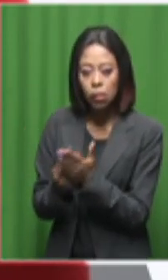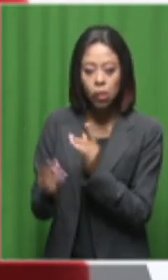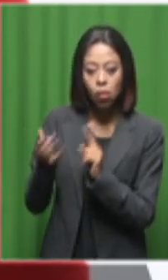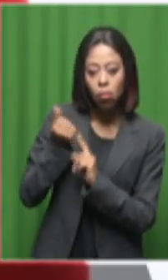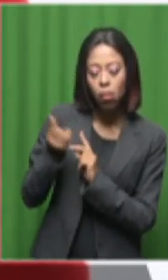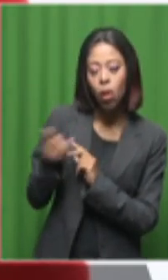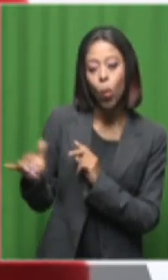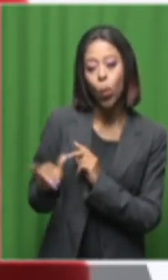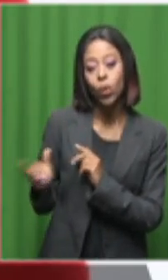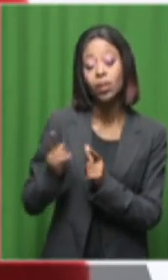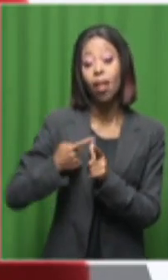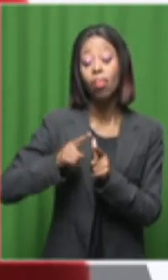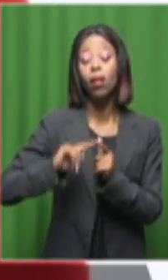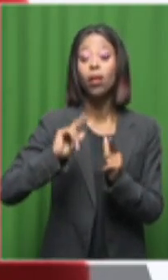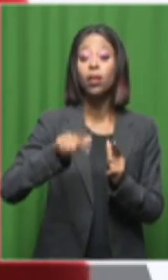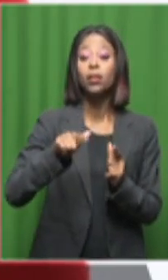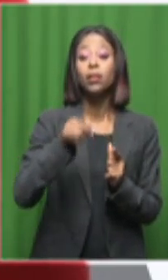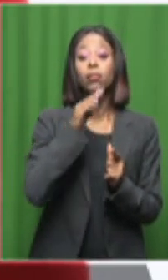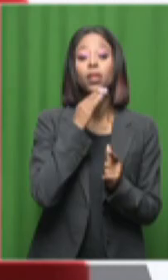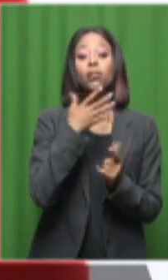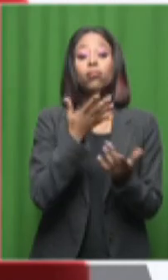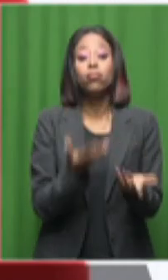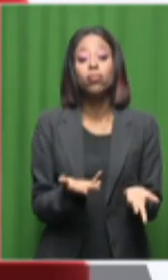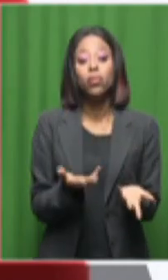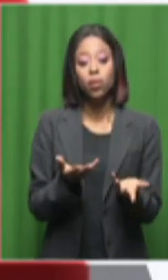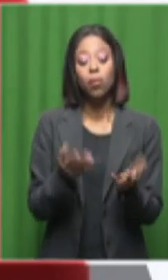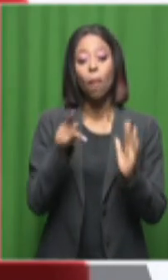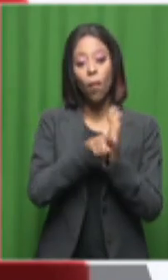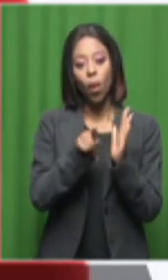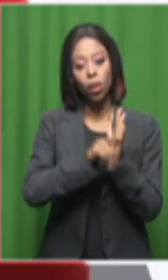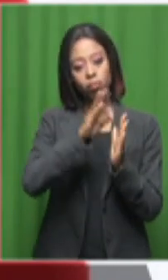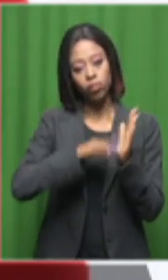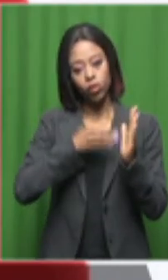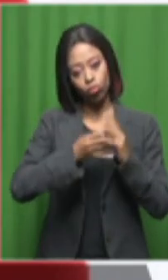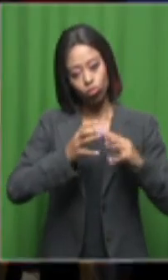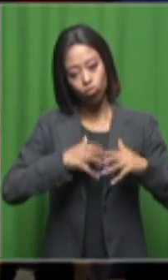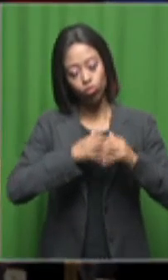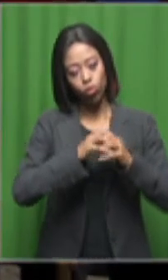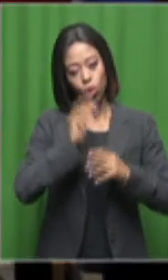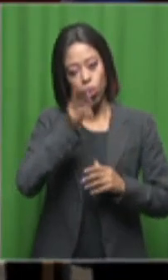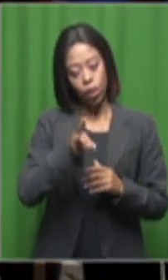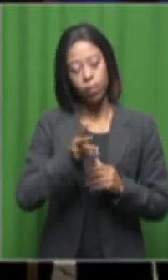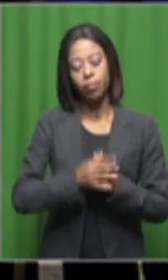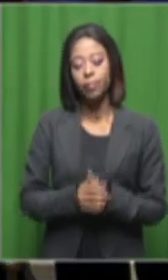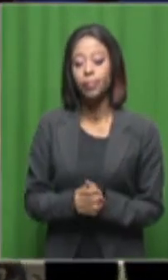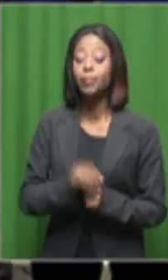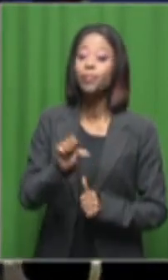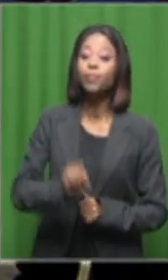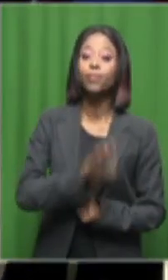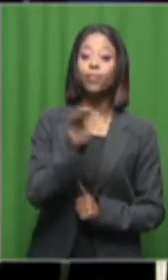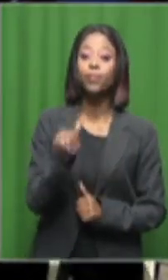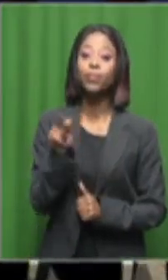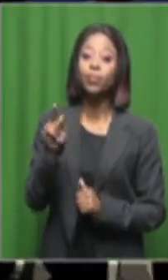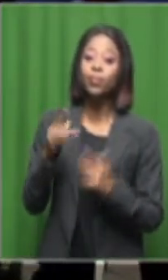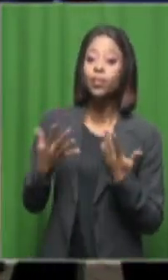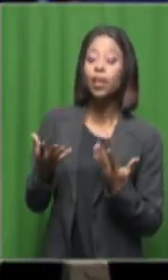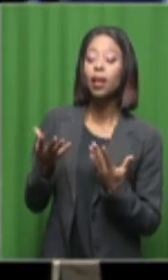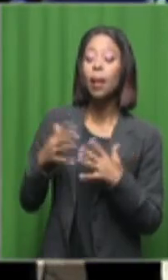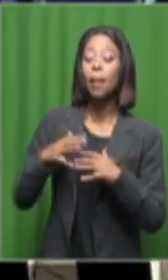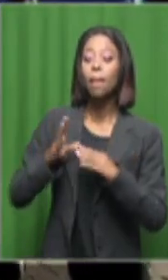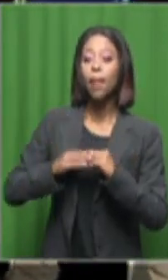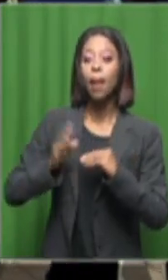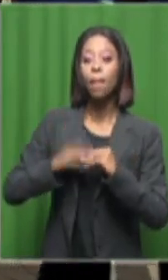abetted by an empowering policy framework dispensation. South Africa is a founding member of the Africa